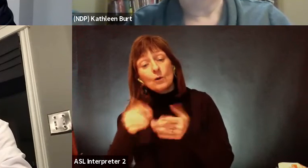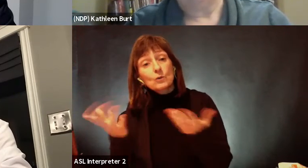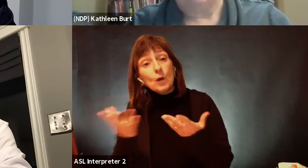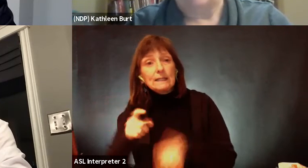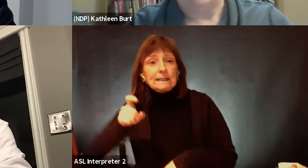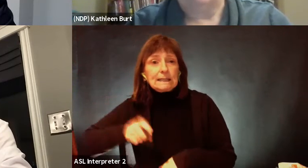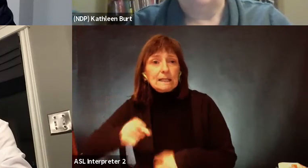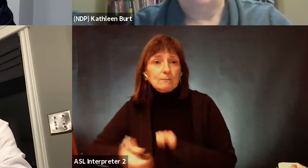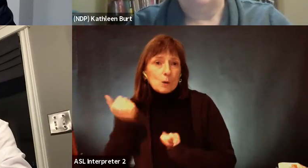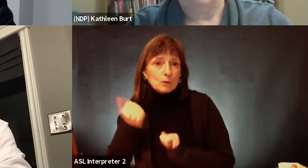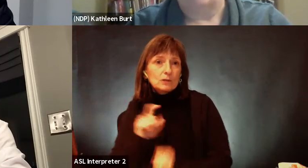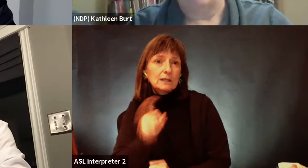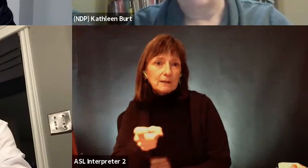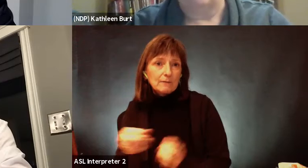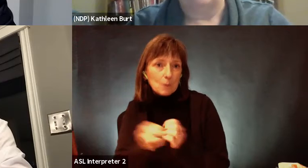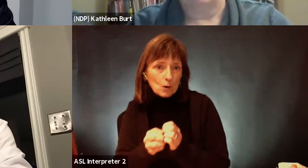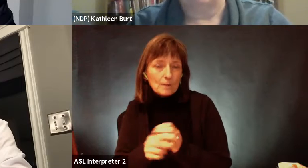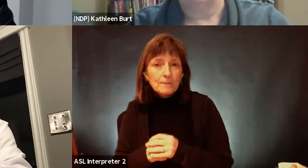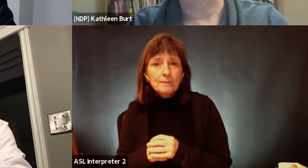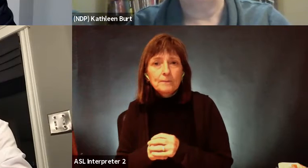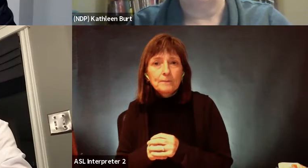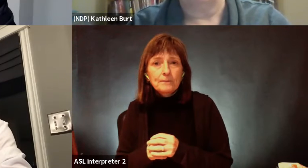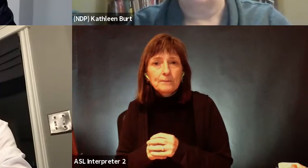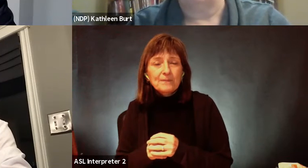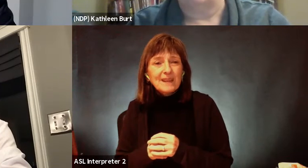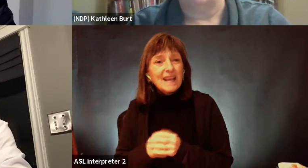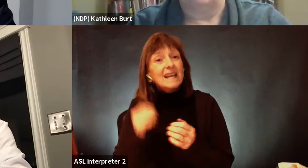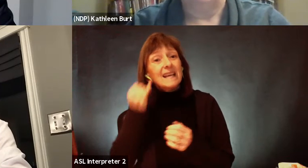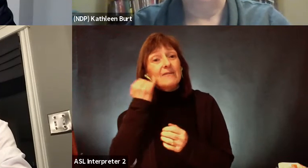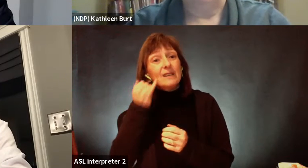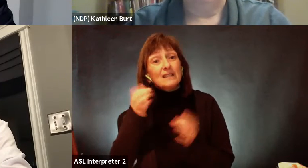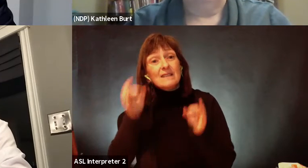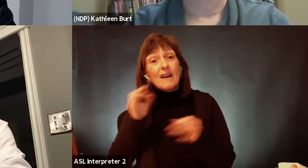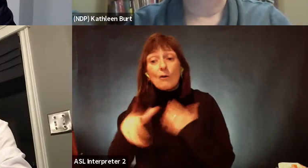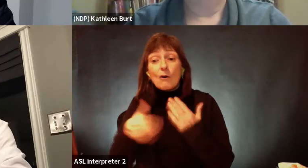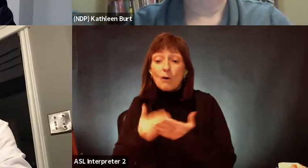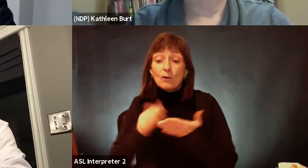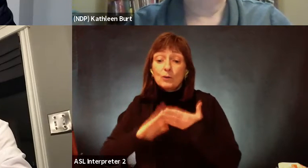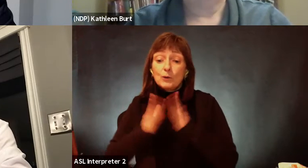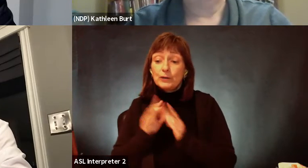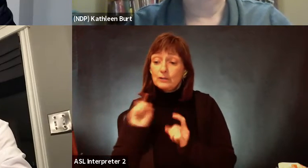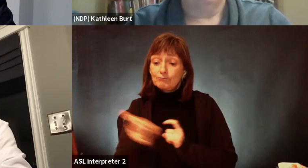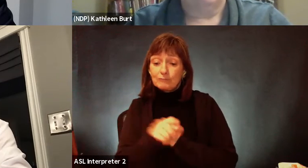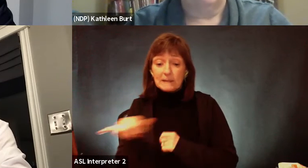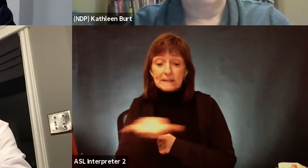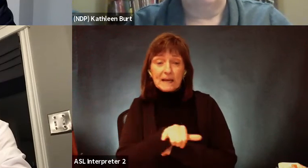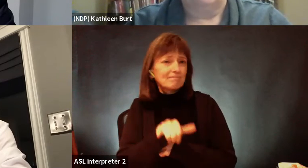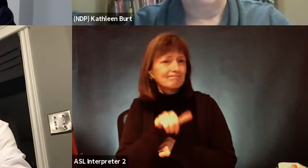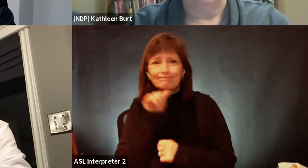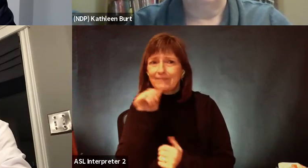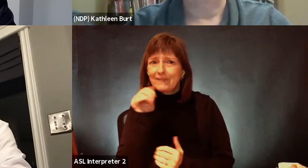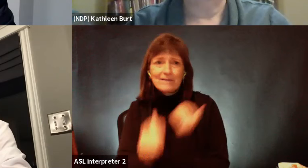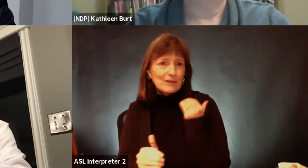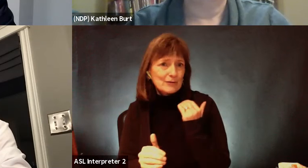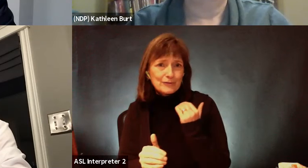recognize that we can't force a one-size-fits-all formula for regionalization on our